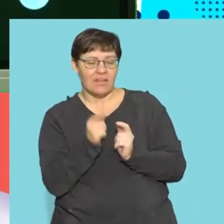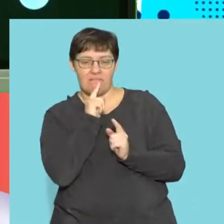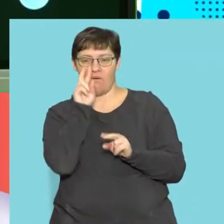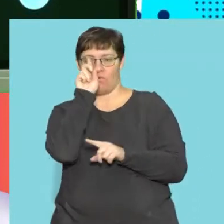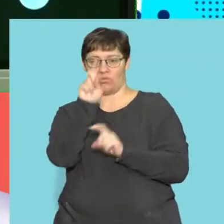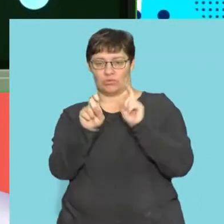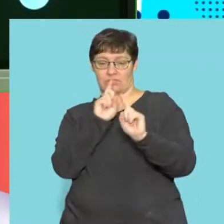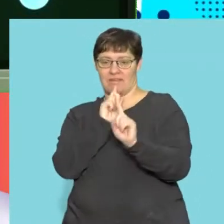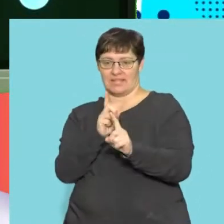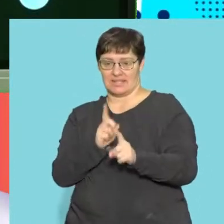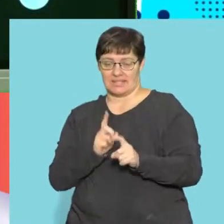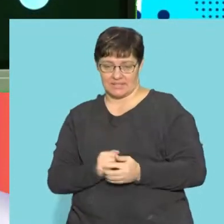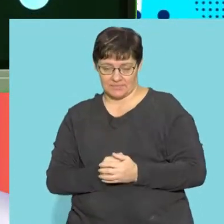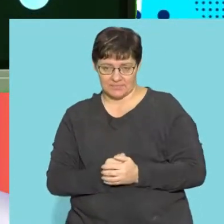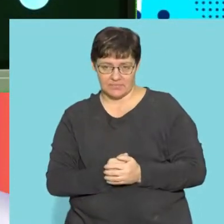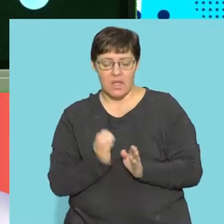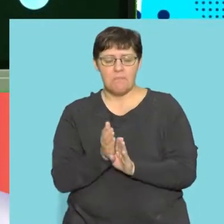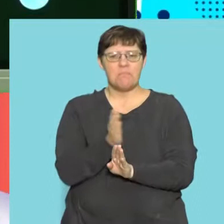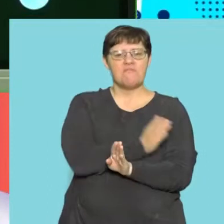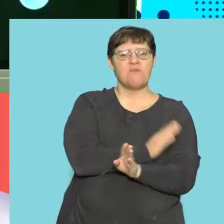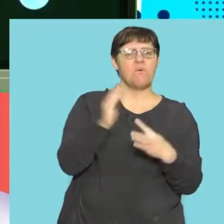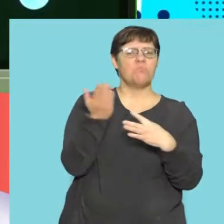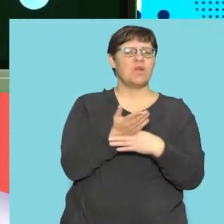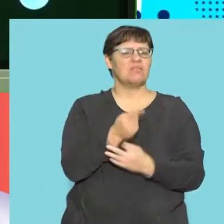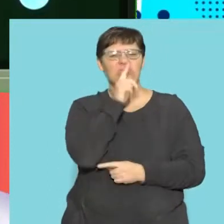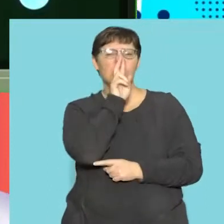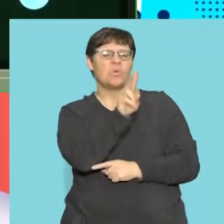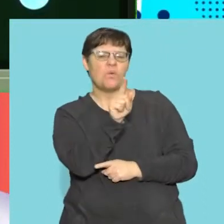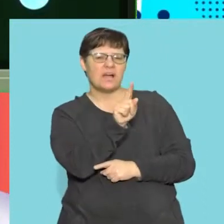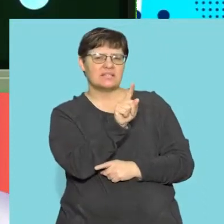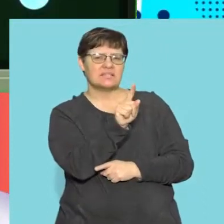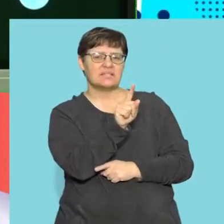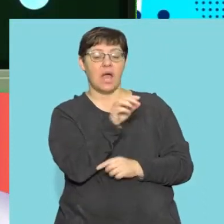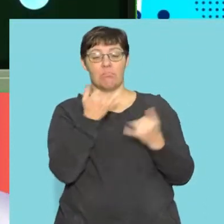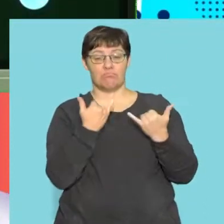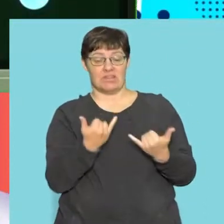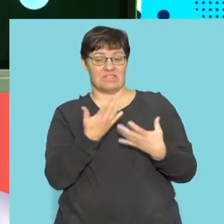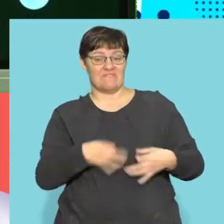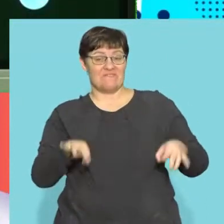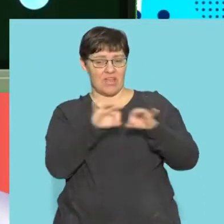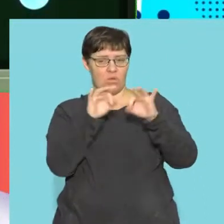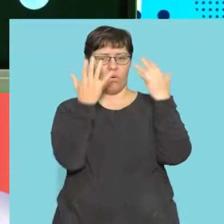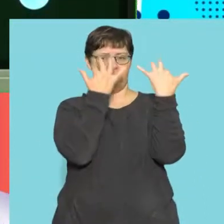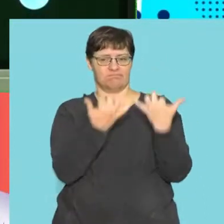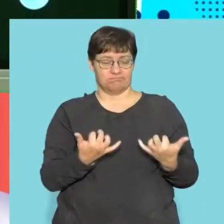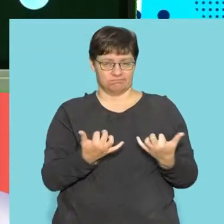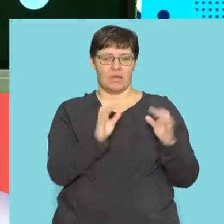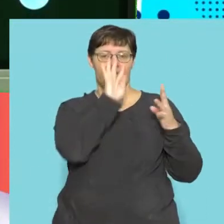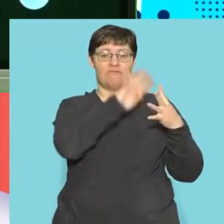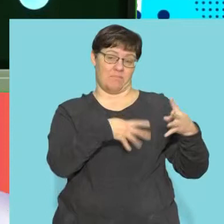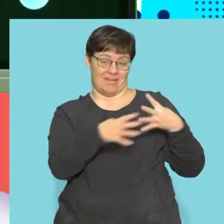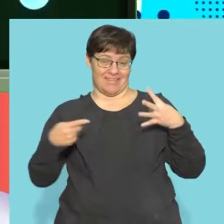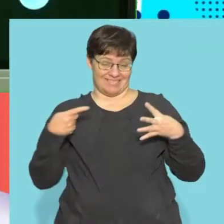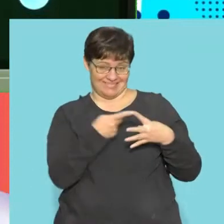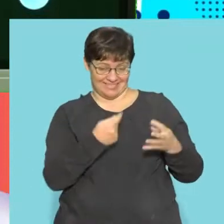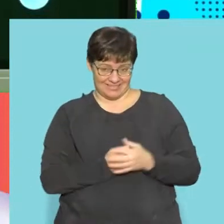The last thing we looked at before we went to the ad break was the formula to calculate the present value annuity. Now the present